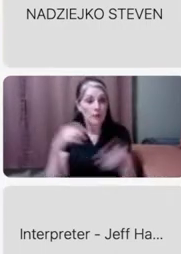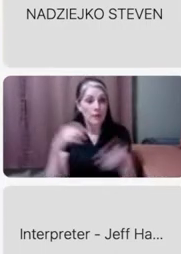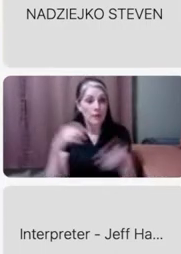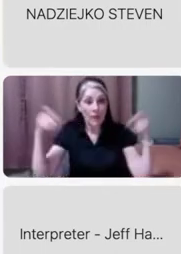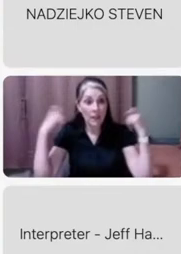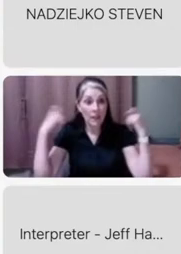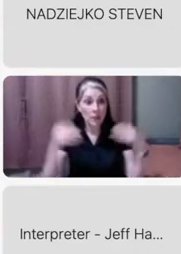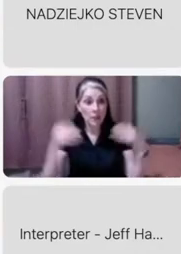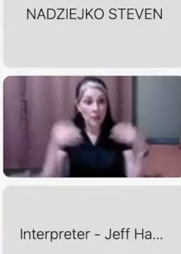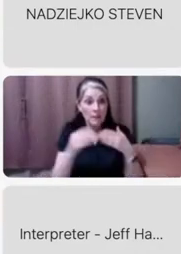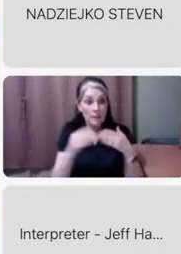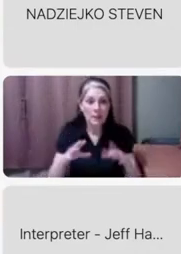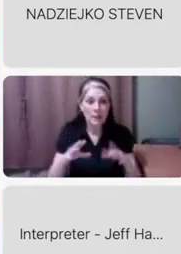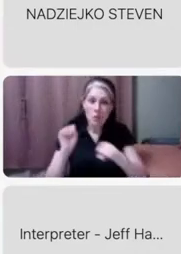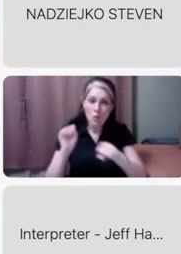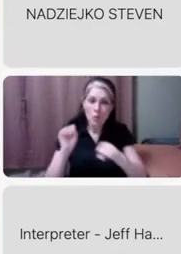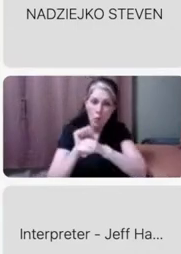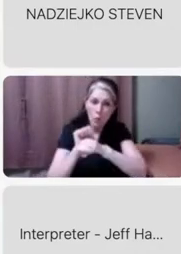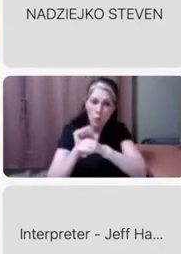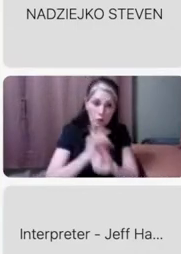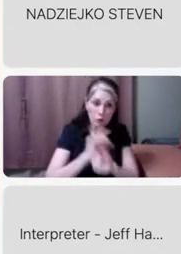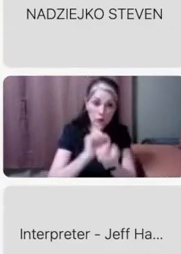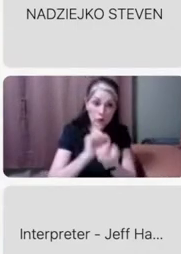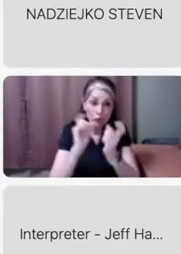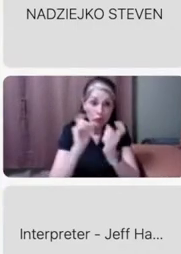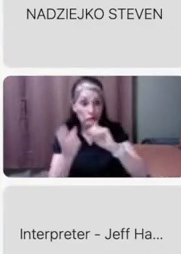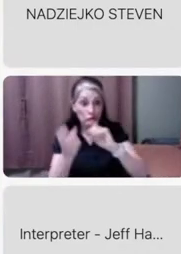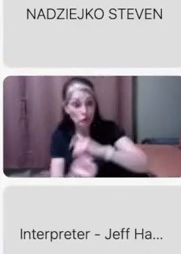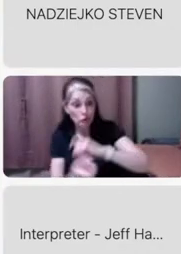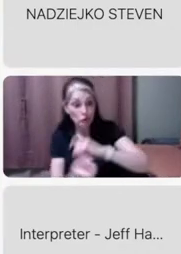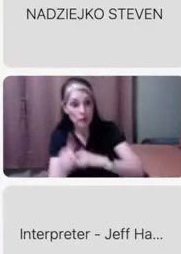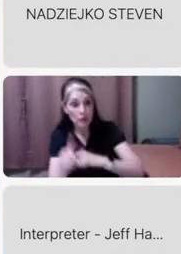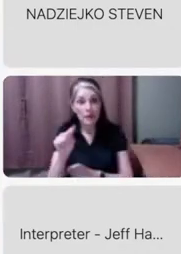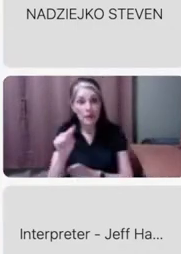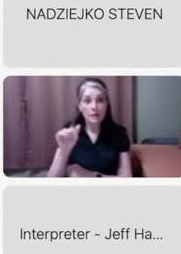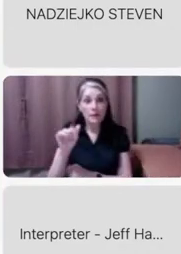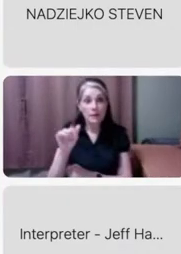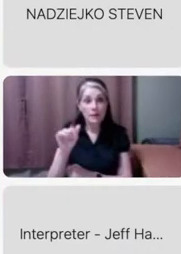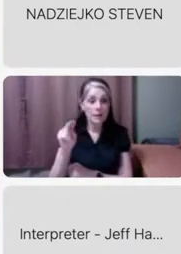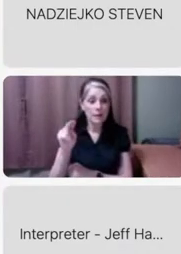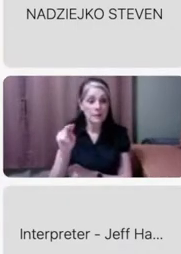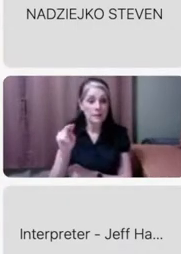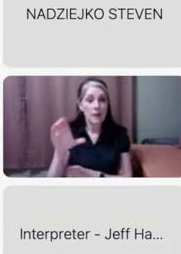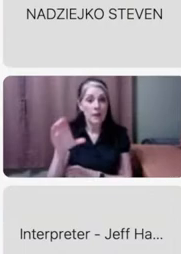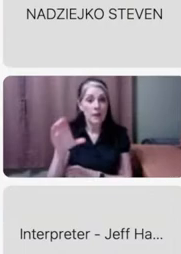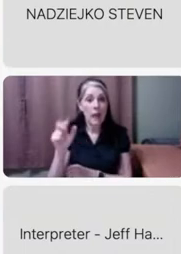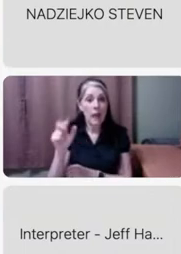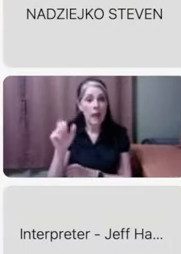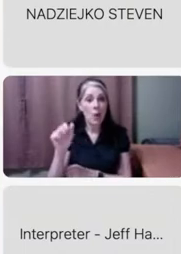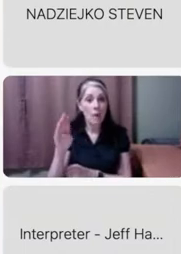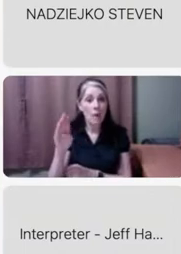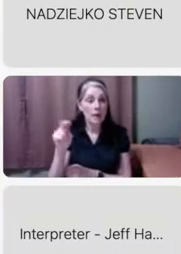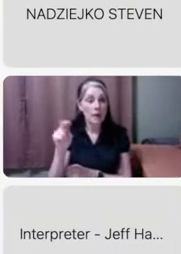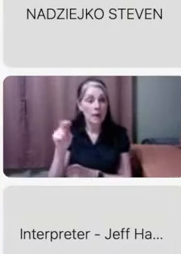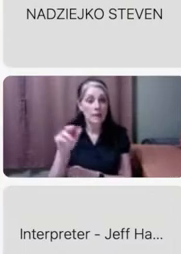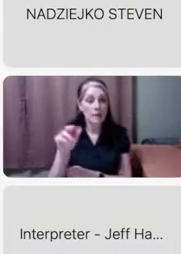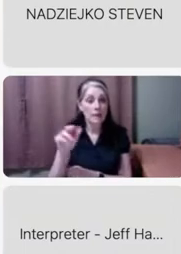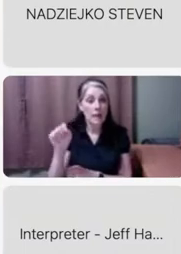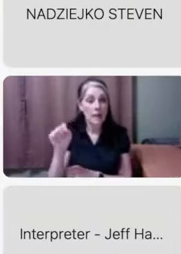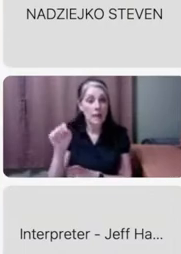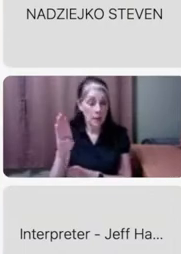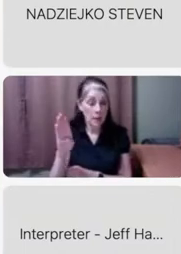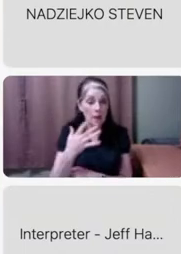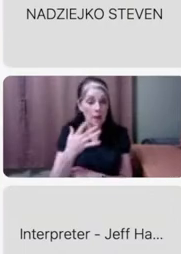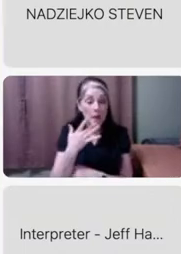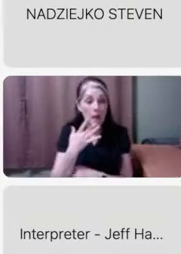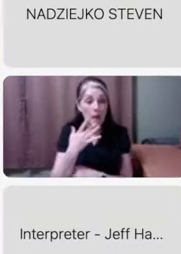transform our gym into a titans of the caribbean theme experience asb students and our color guard collaborated together to create a